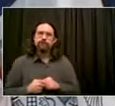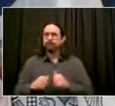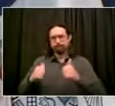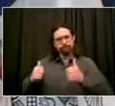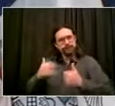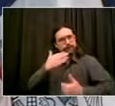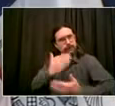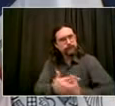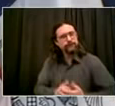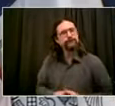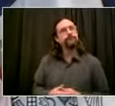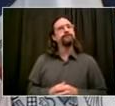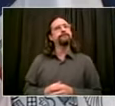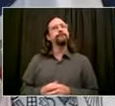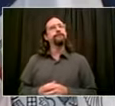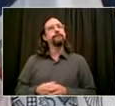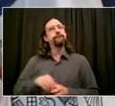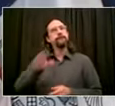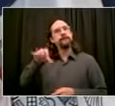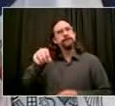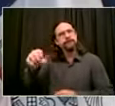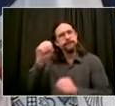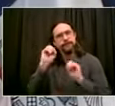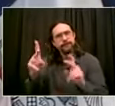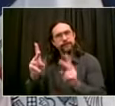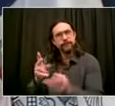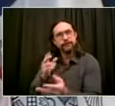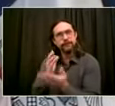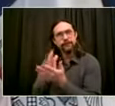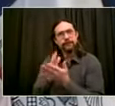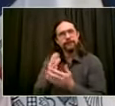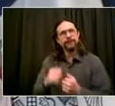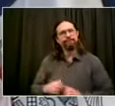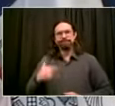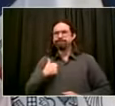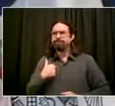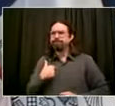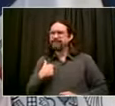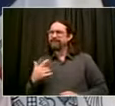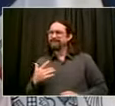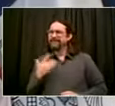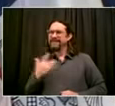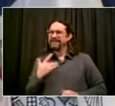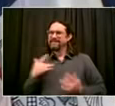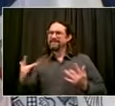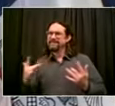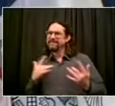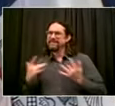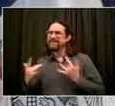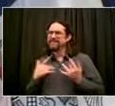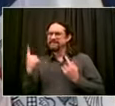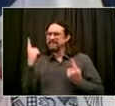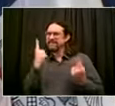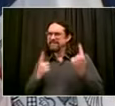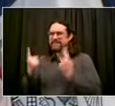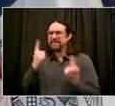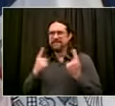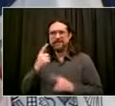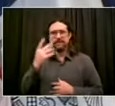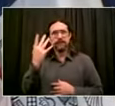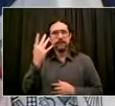Global Public Health that looks at TW Local 100 and the status of the workforce